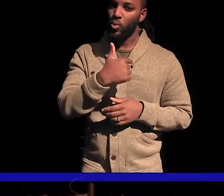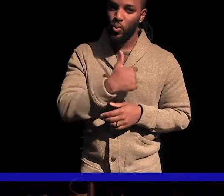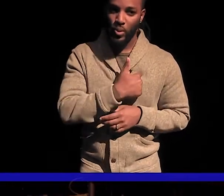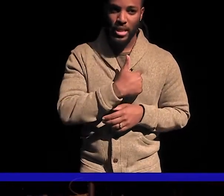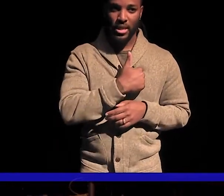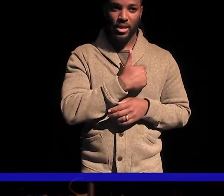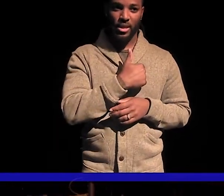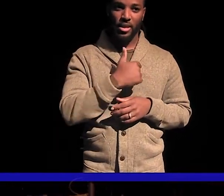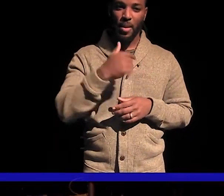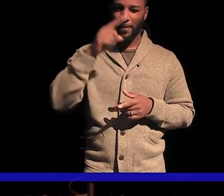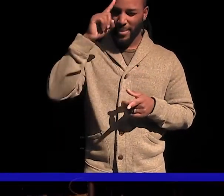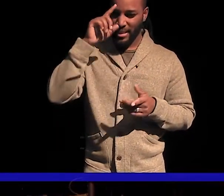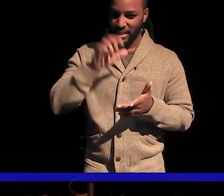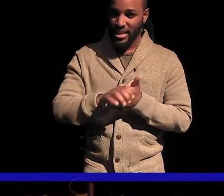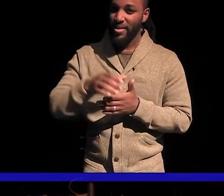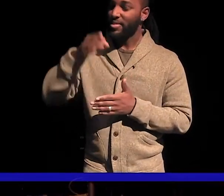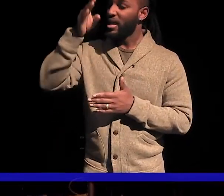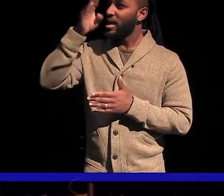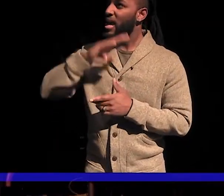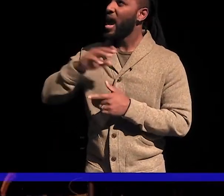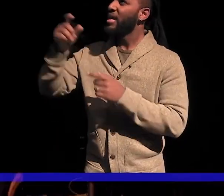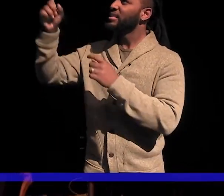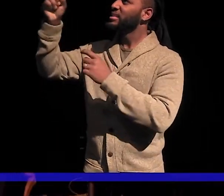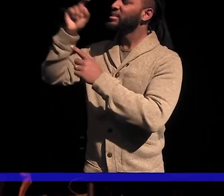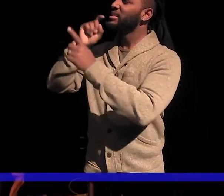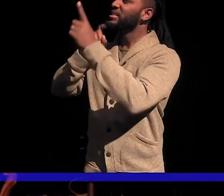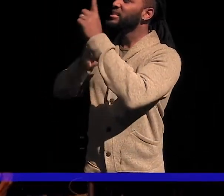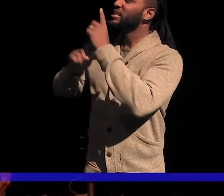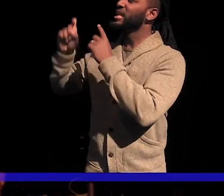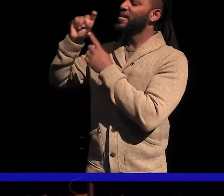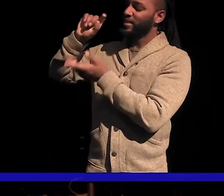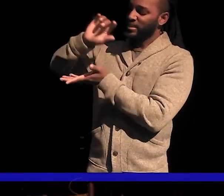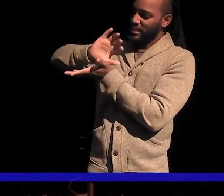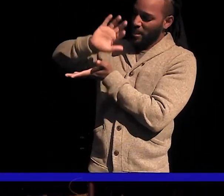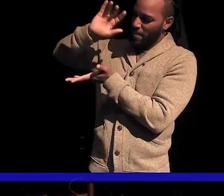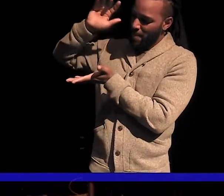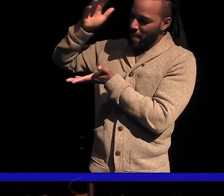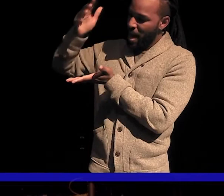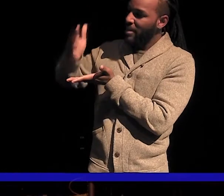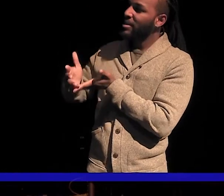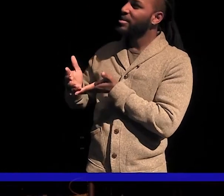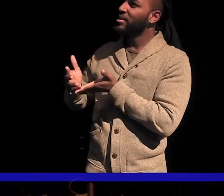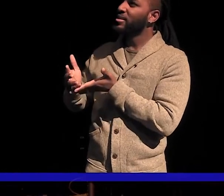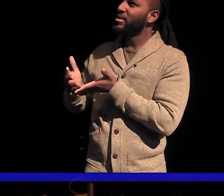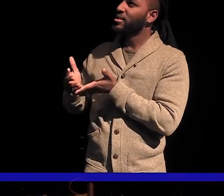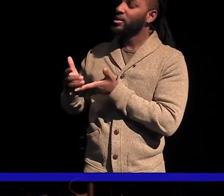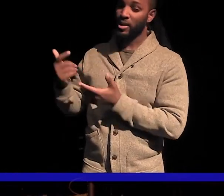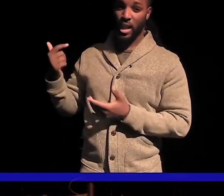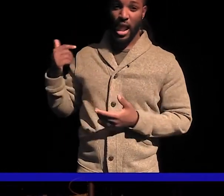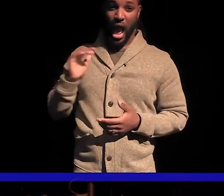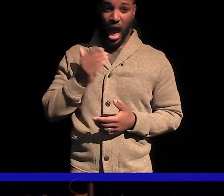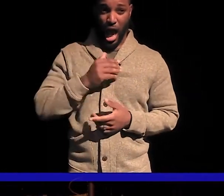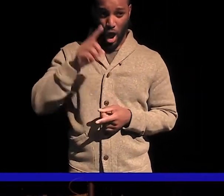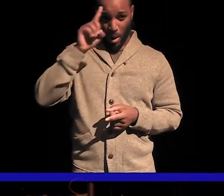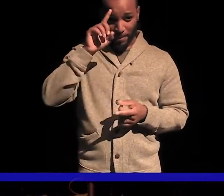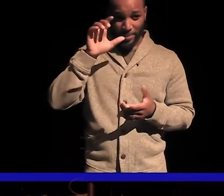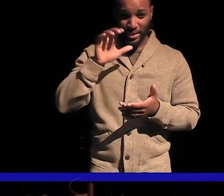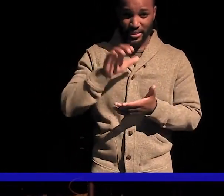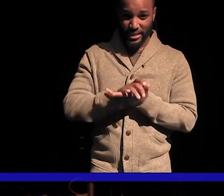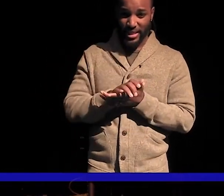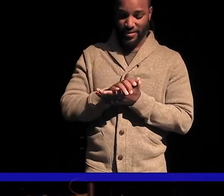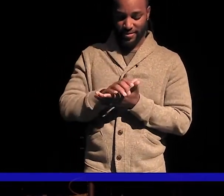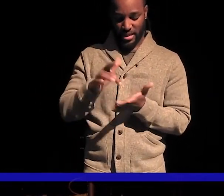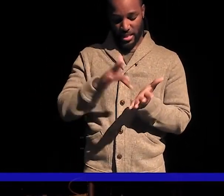vineyard tradition, we are in the radical middle. We believe that our belief in the sufficiency of